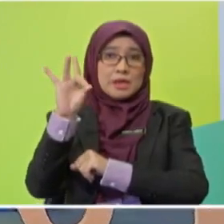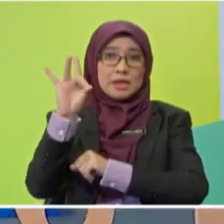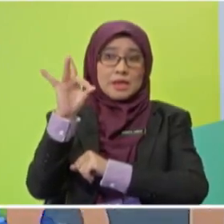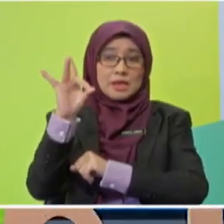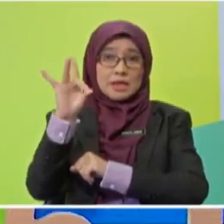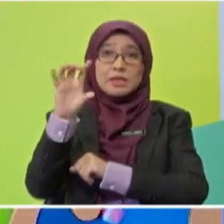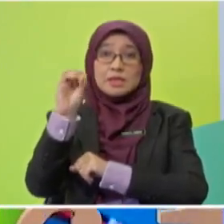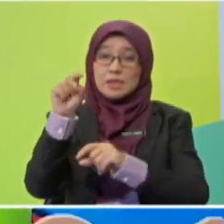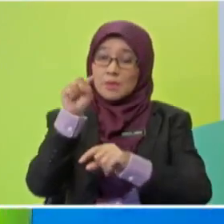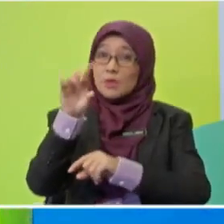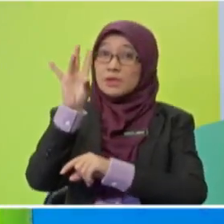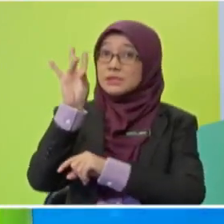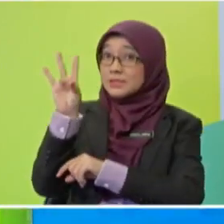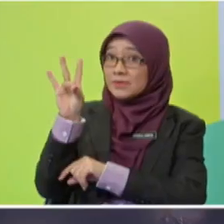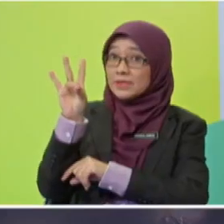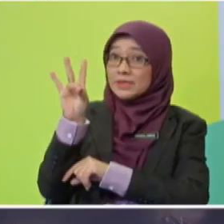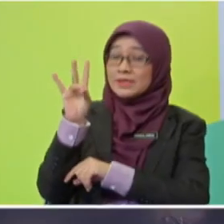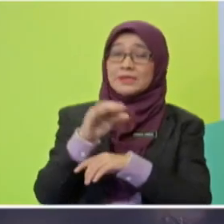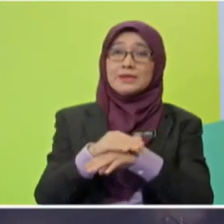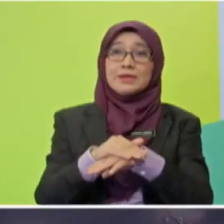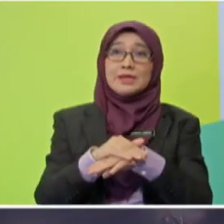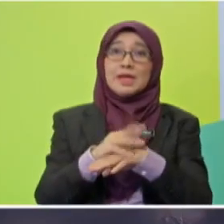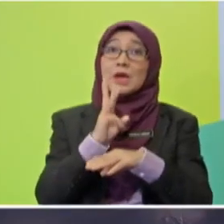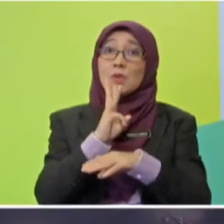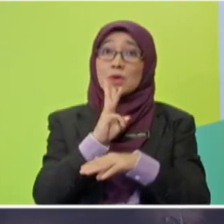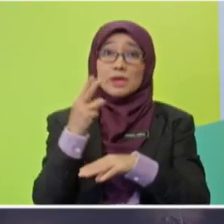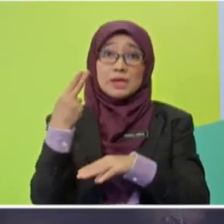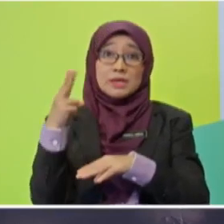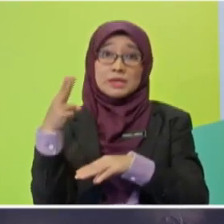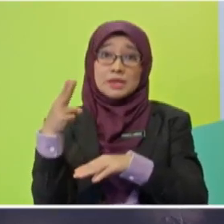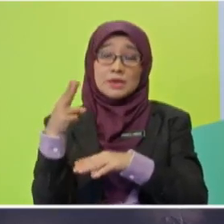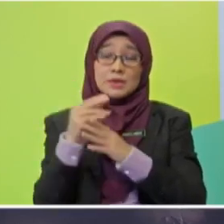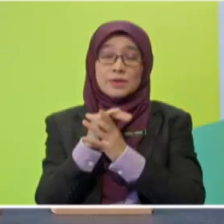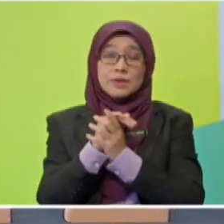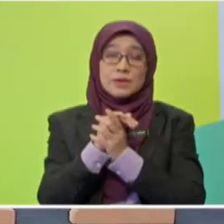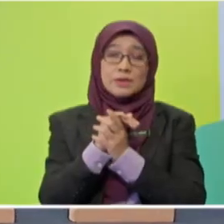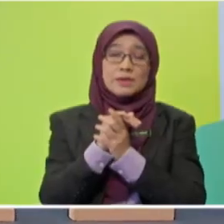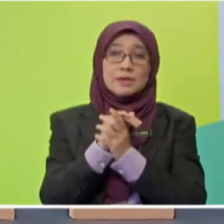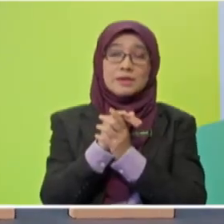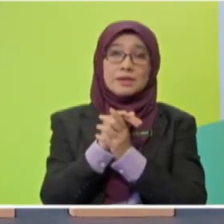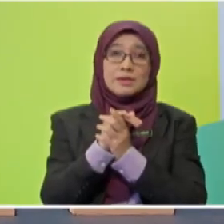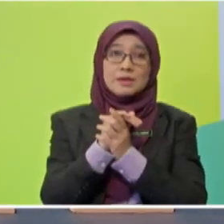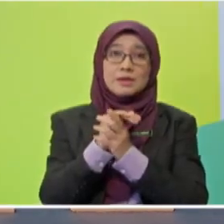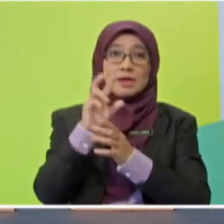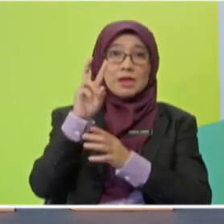180.7. Okay. How about that distilled water? Distilled water, it is at